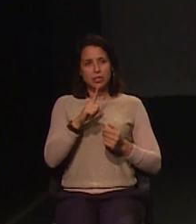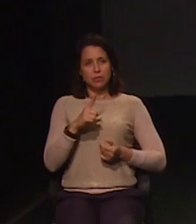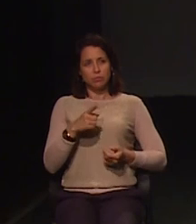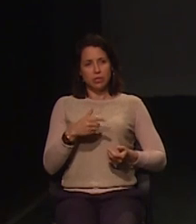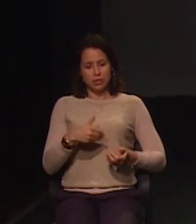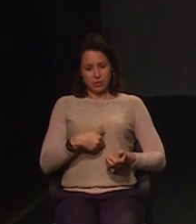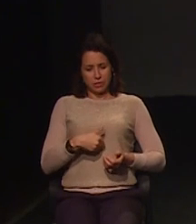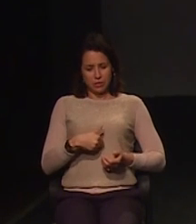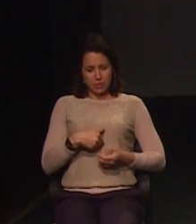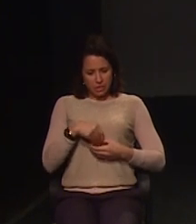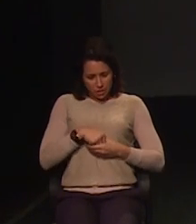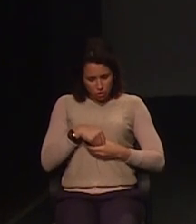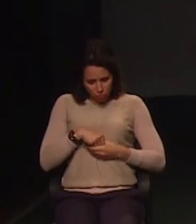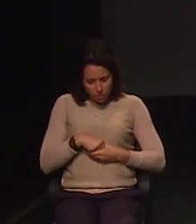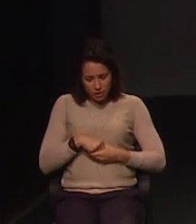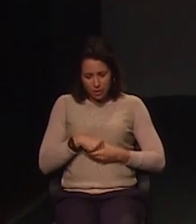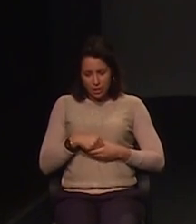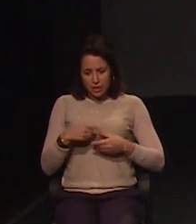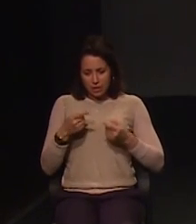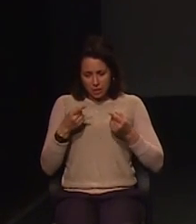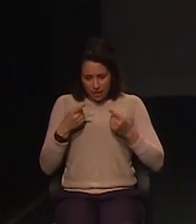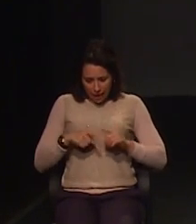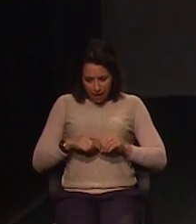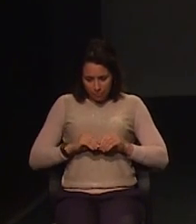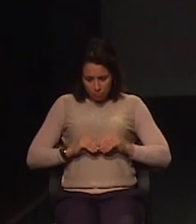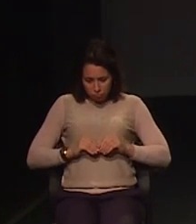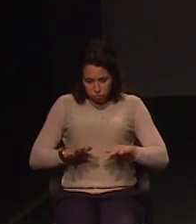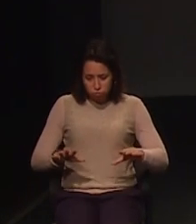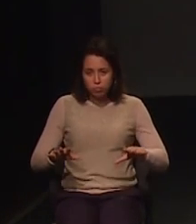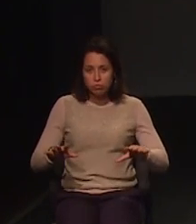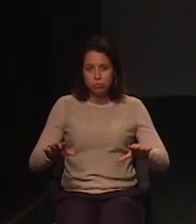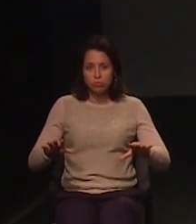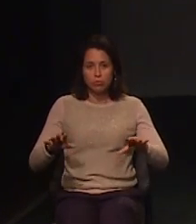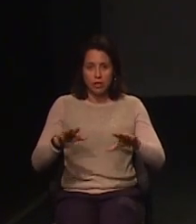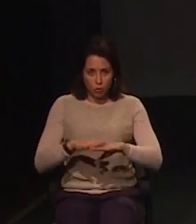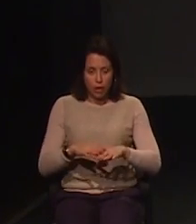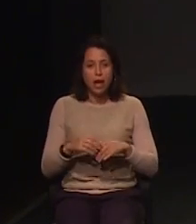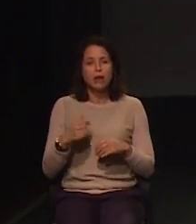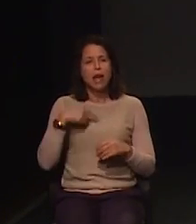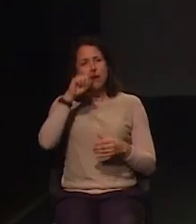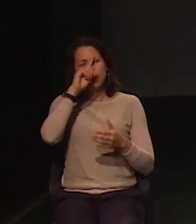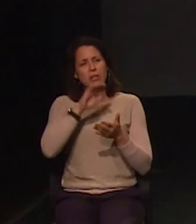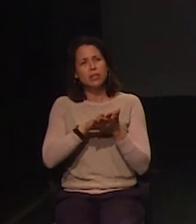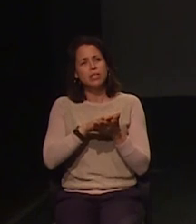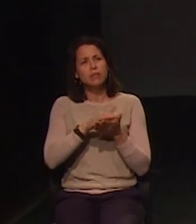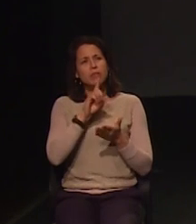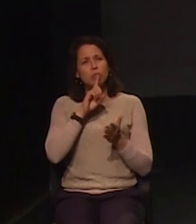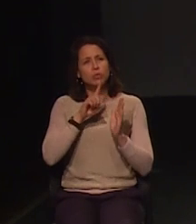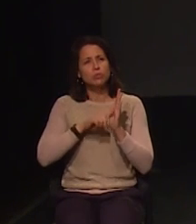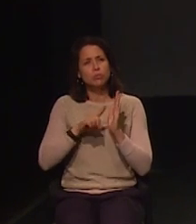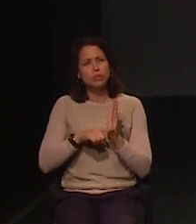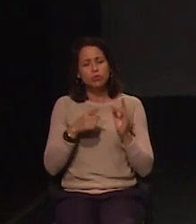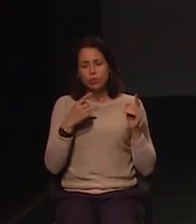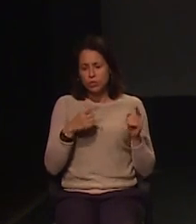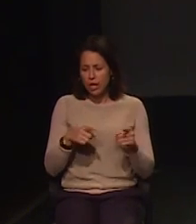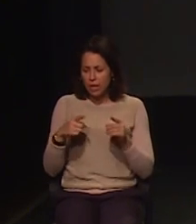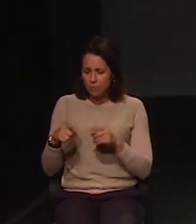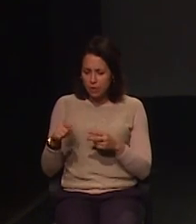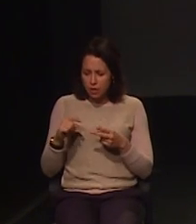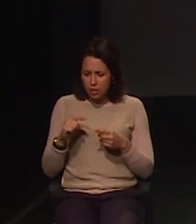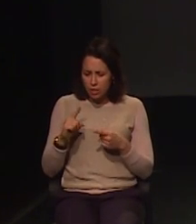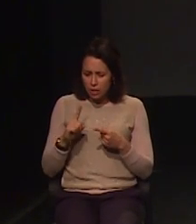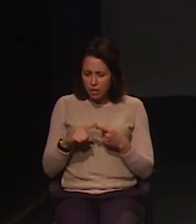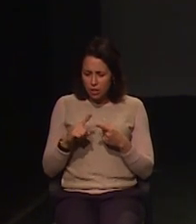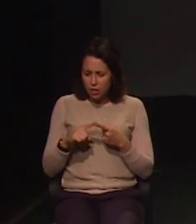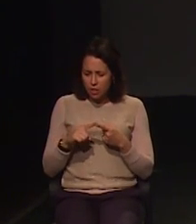happens when it is self-generated on the ground. I believe that there was a study done by LinkNet where